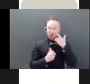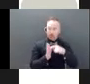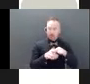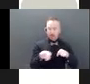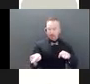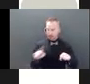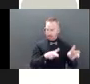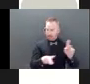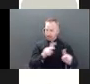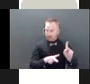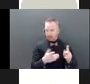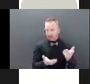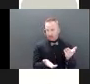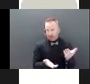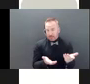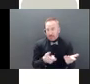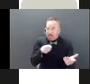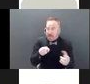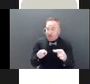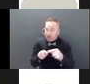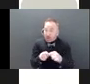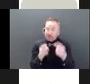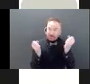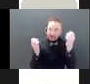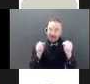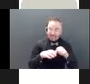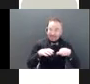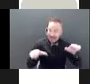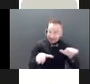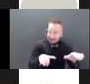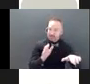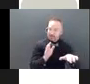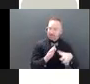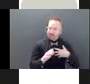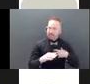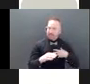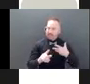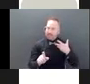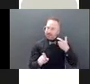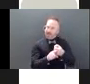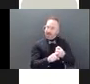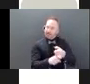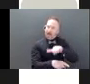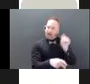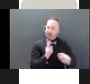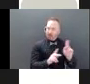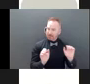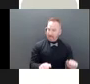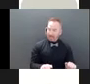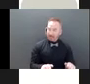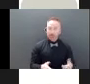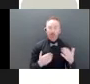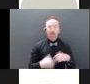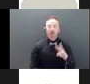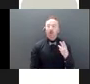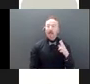how that the there are words and actions can impact someone. And with the World Health Organization, the studies that have been